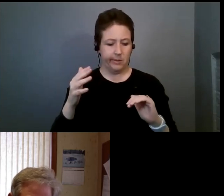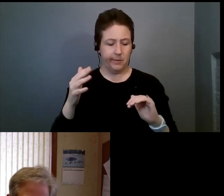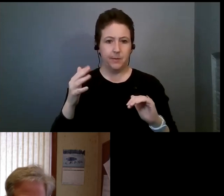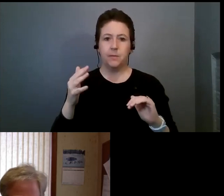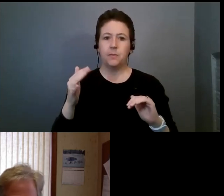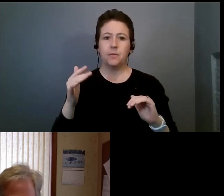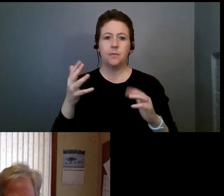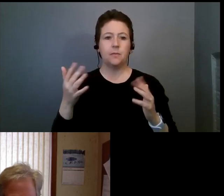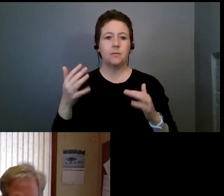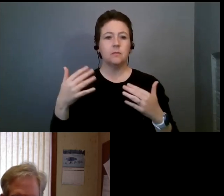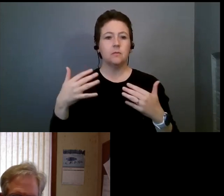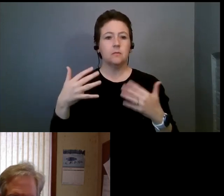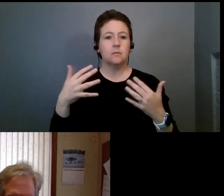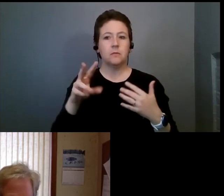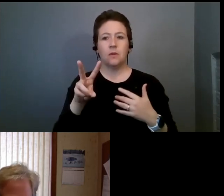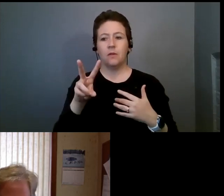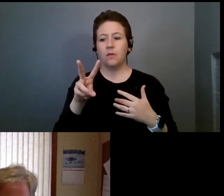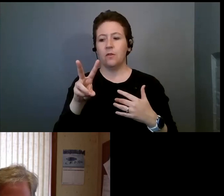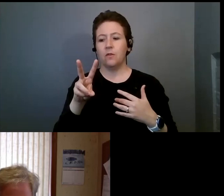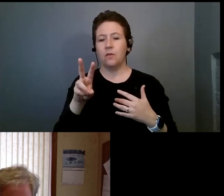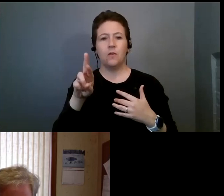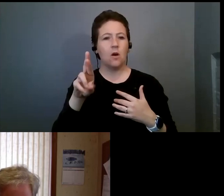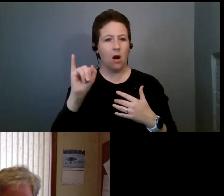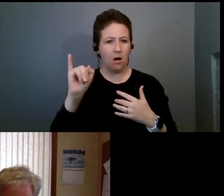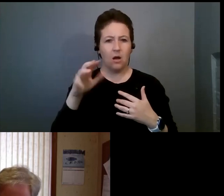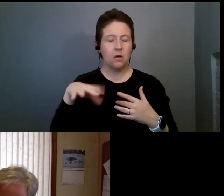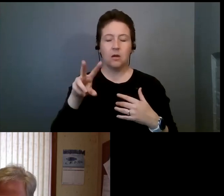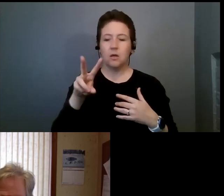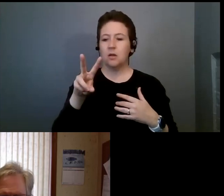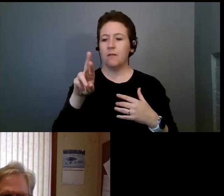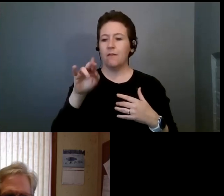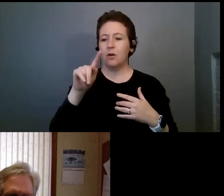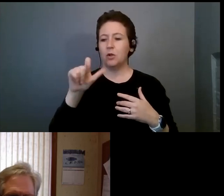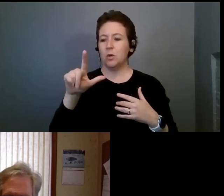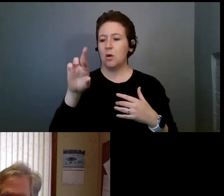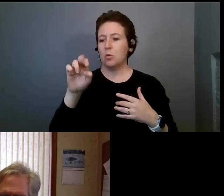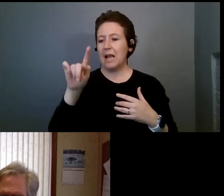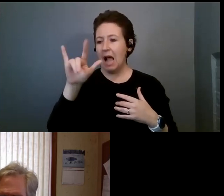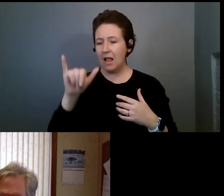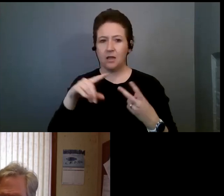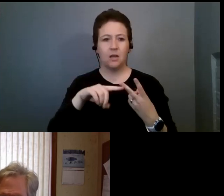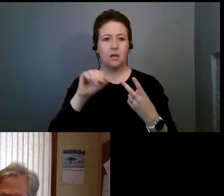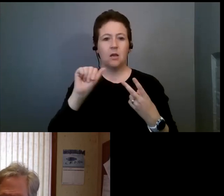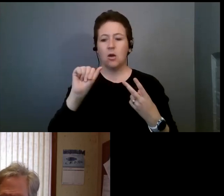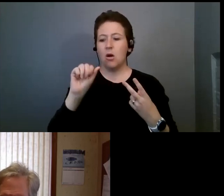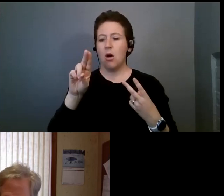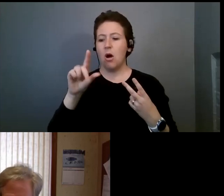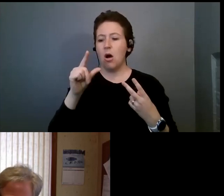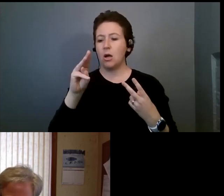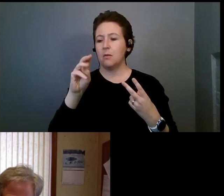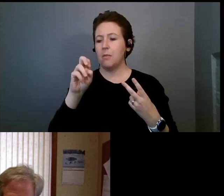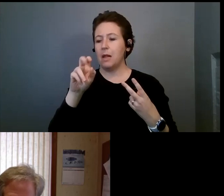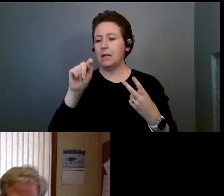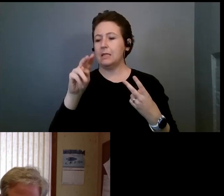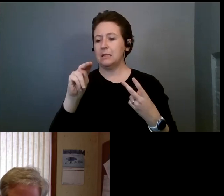Our virtual reality and augmented reality applications development program looks like it's going to be strong, along with some of our computer